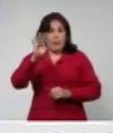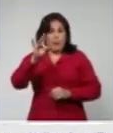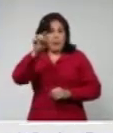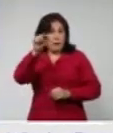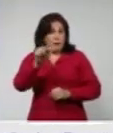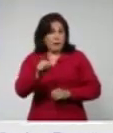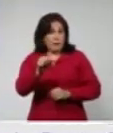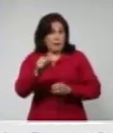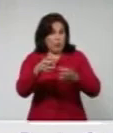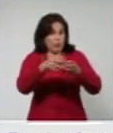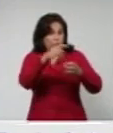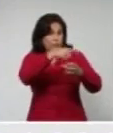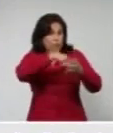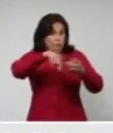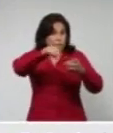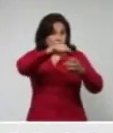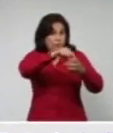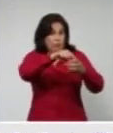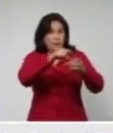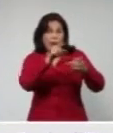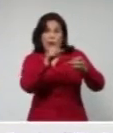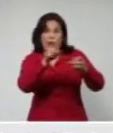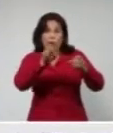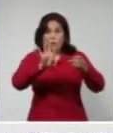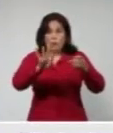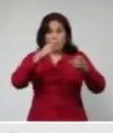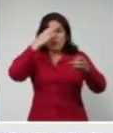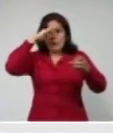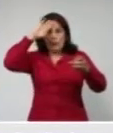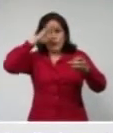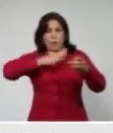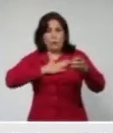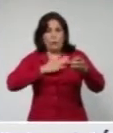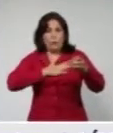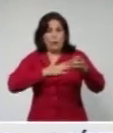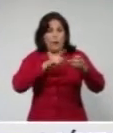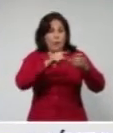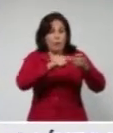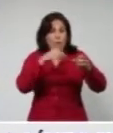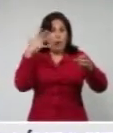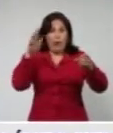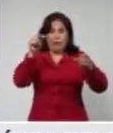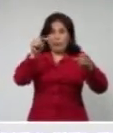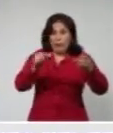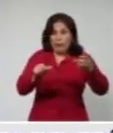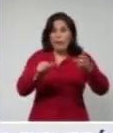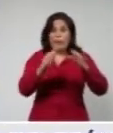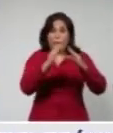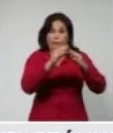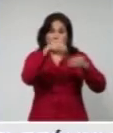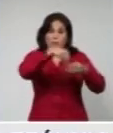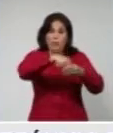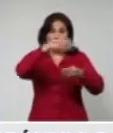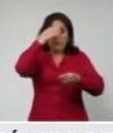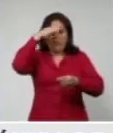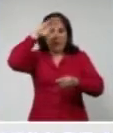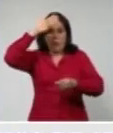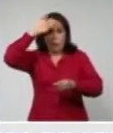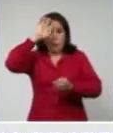1.01%, have tested positive for the virus. Of the 15 positive cases